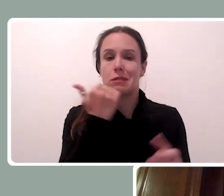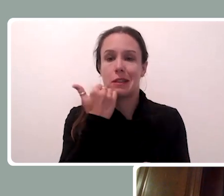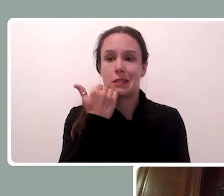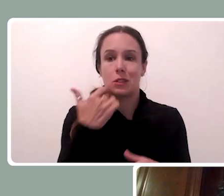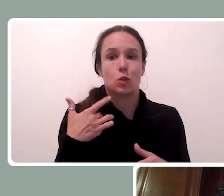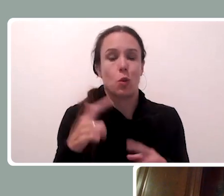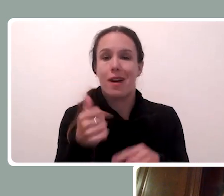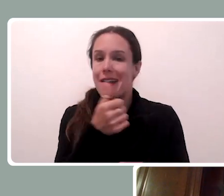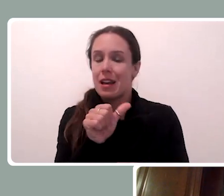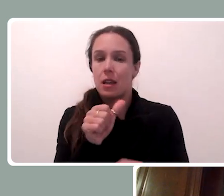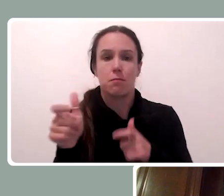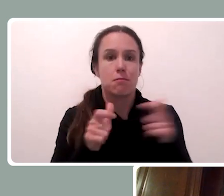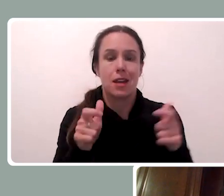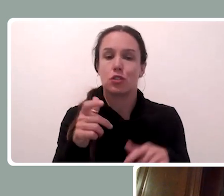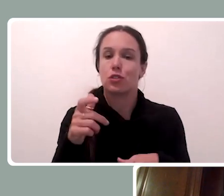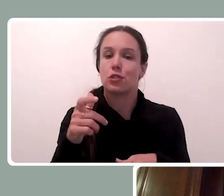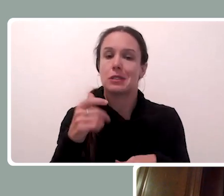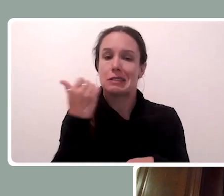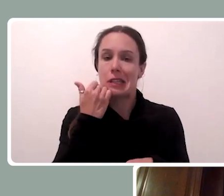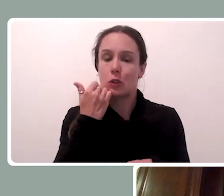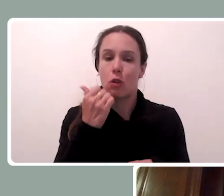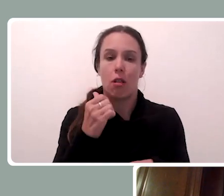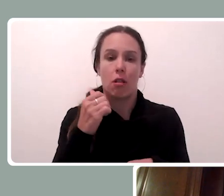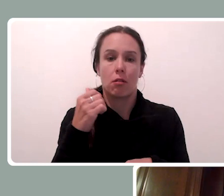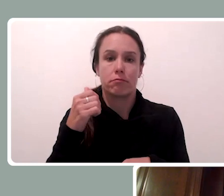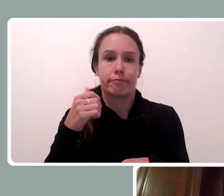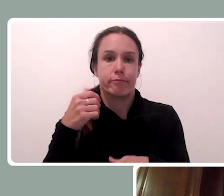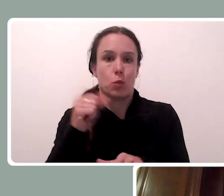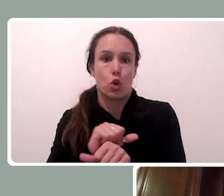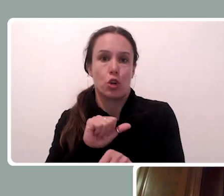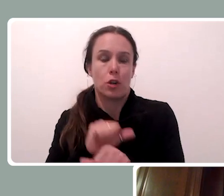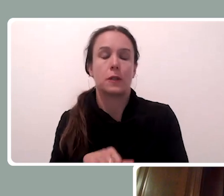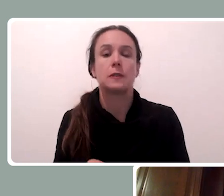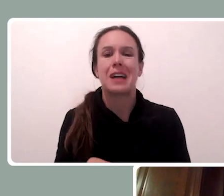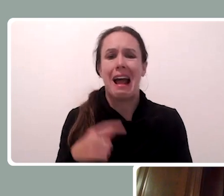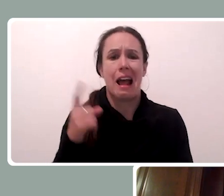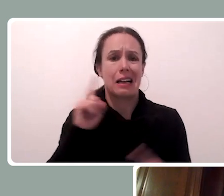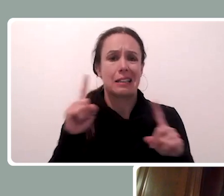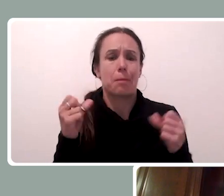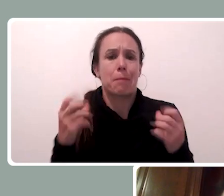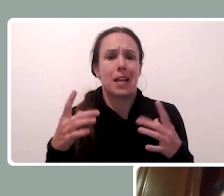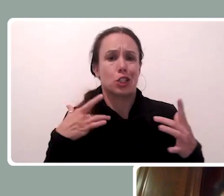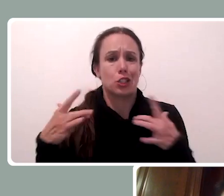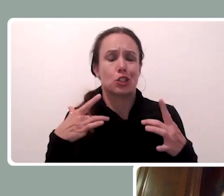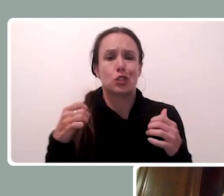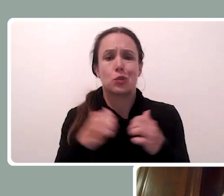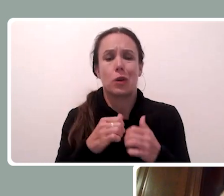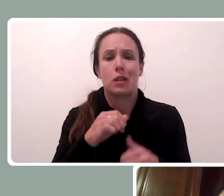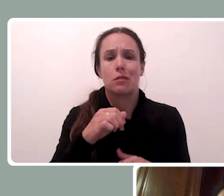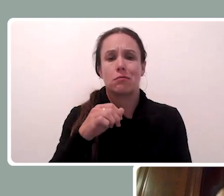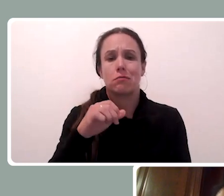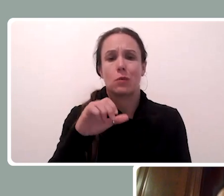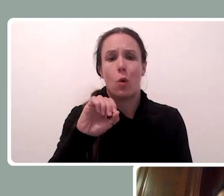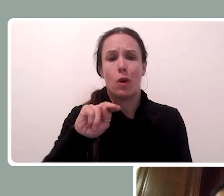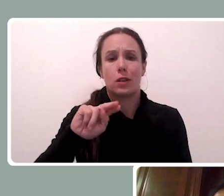dental work done. The other thing to also remember is, I hear a lot of concerns about Prolia and ONJ.